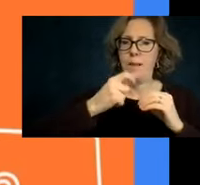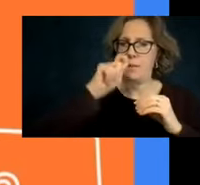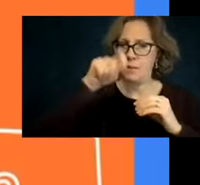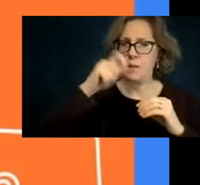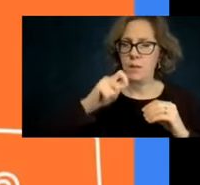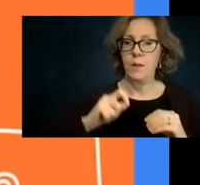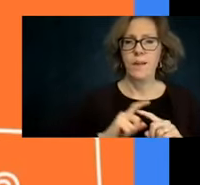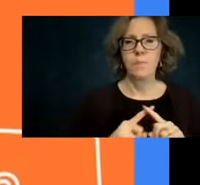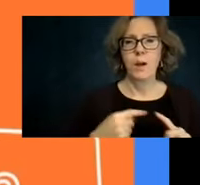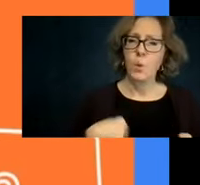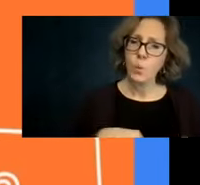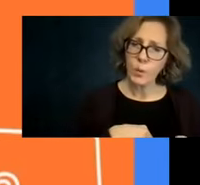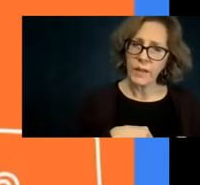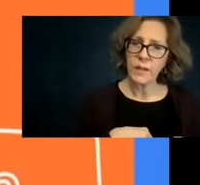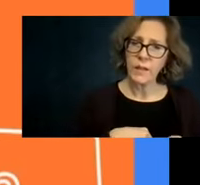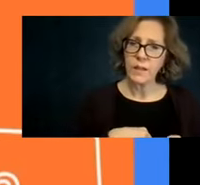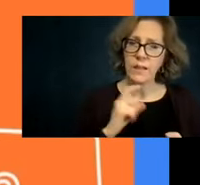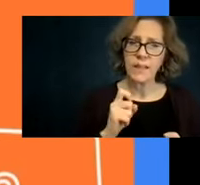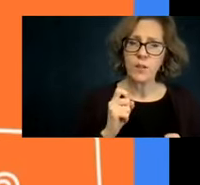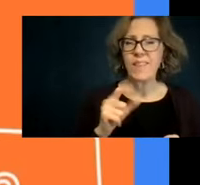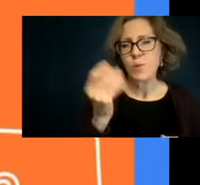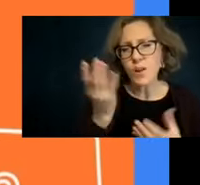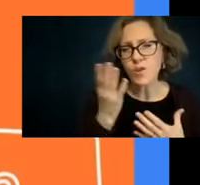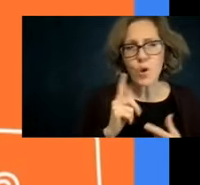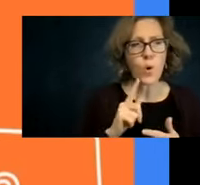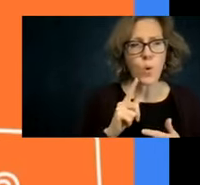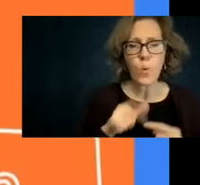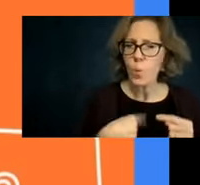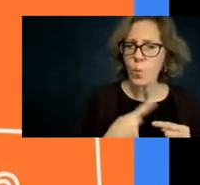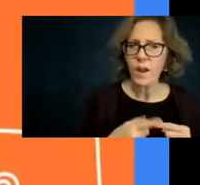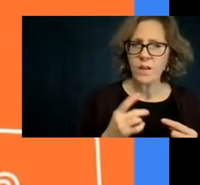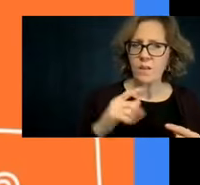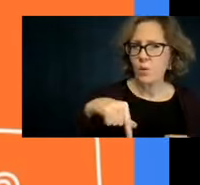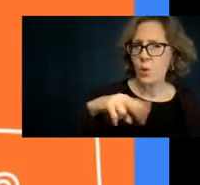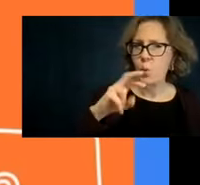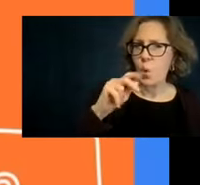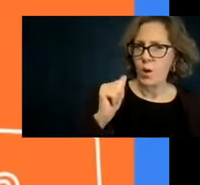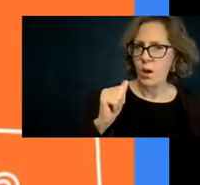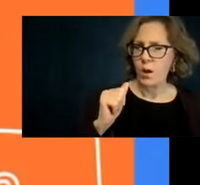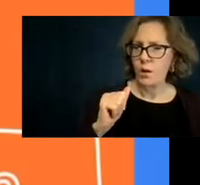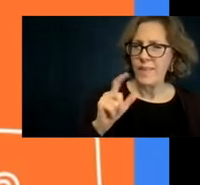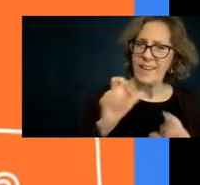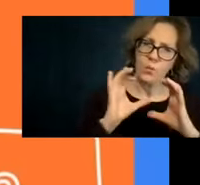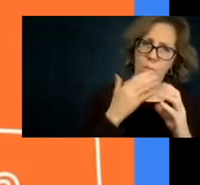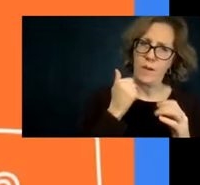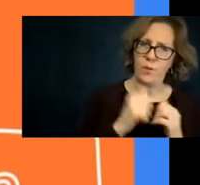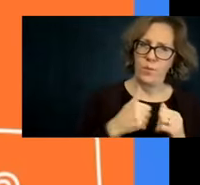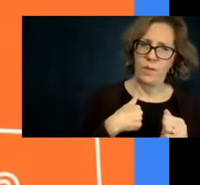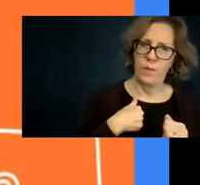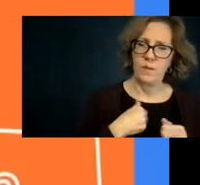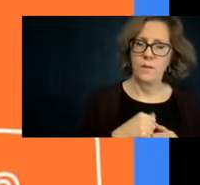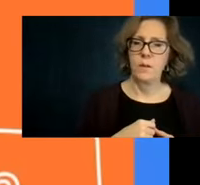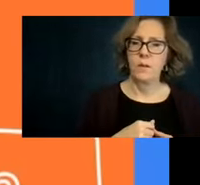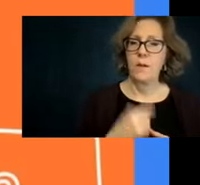as self-advocates know when that quota is, I think. And I think they also need to realize that they're not